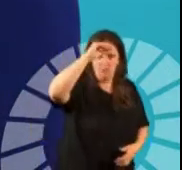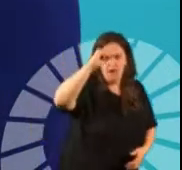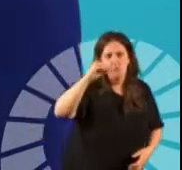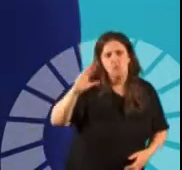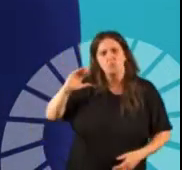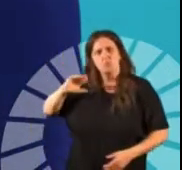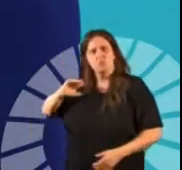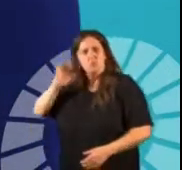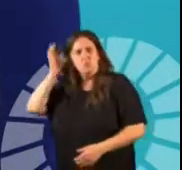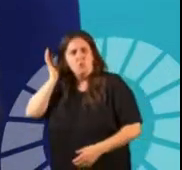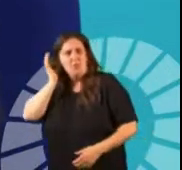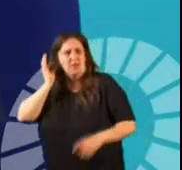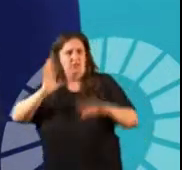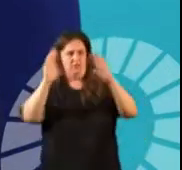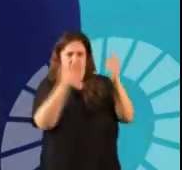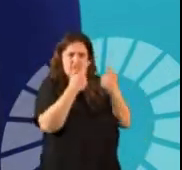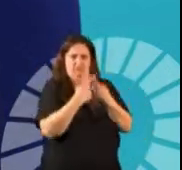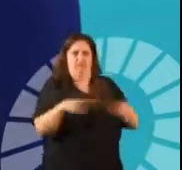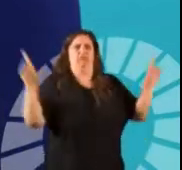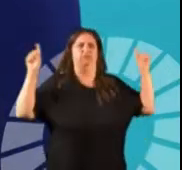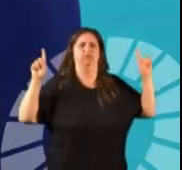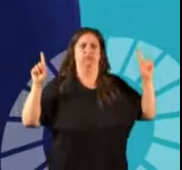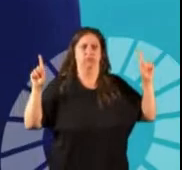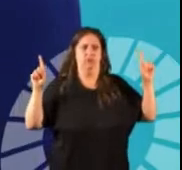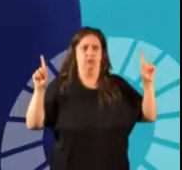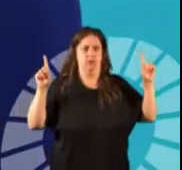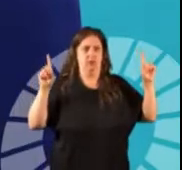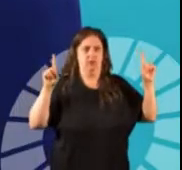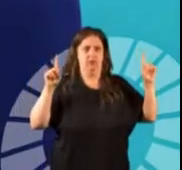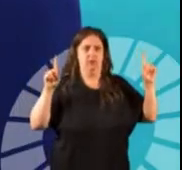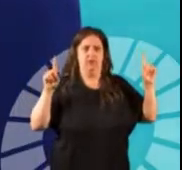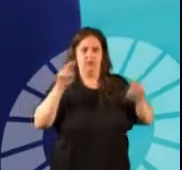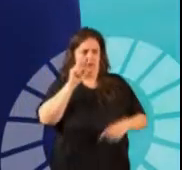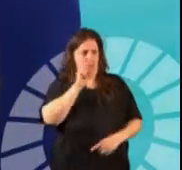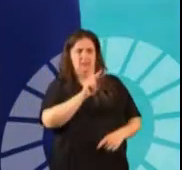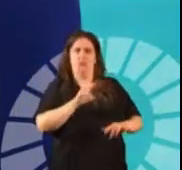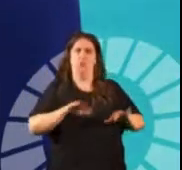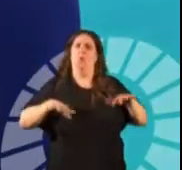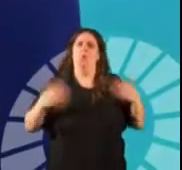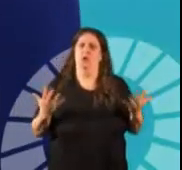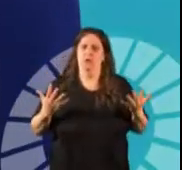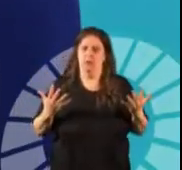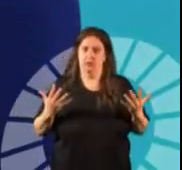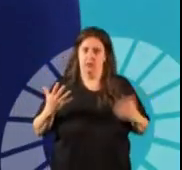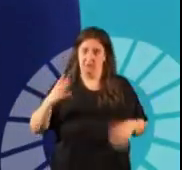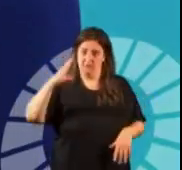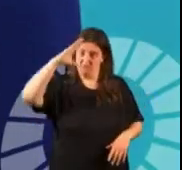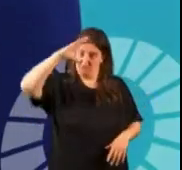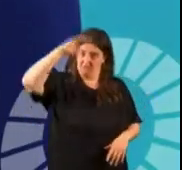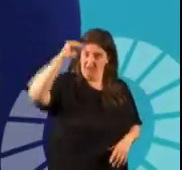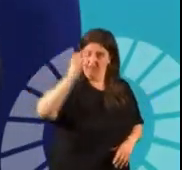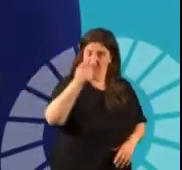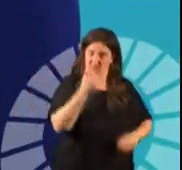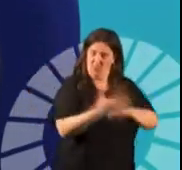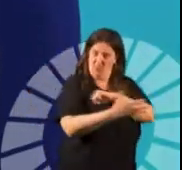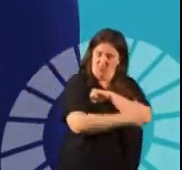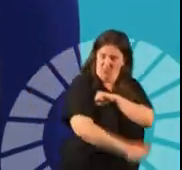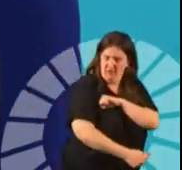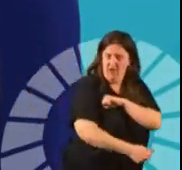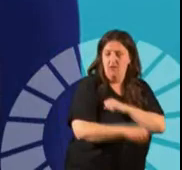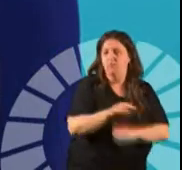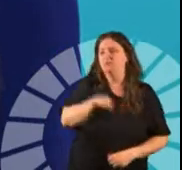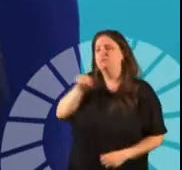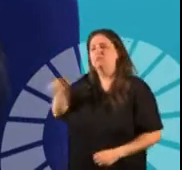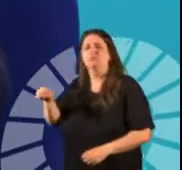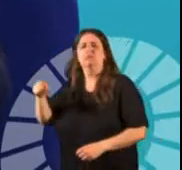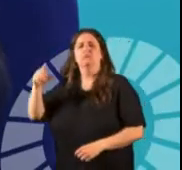couple where the woman was actually wealthier than the man went to open up two accounts in a bank.